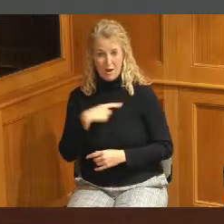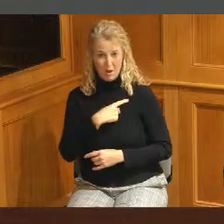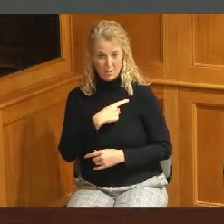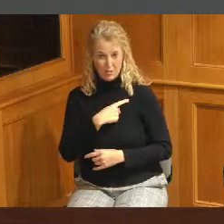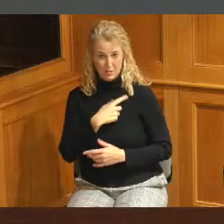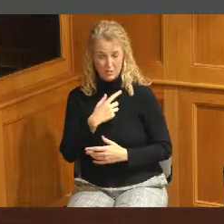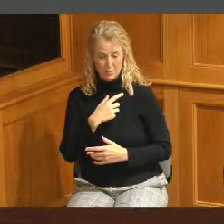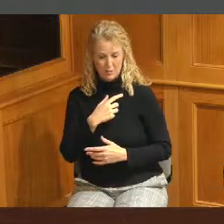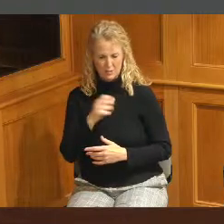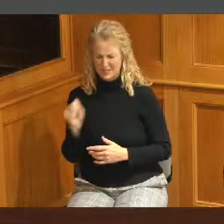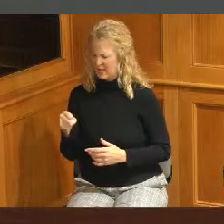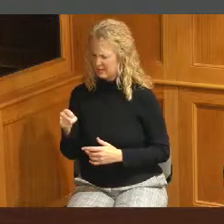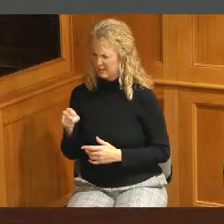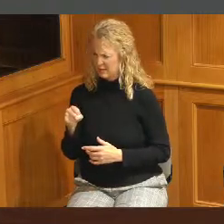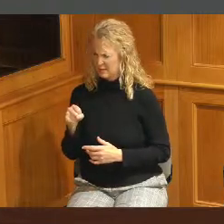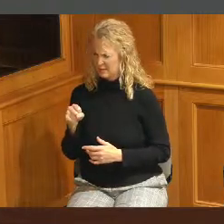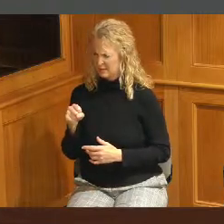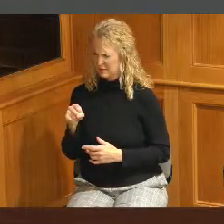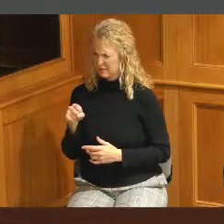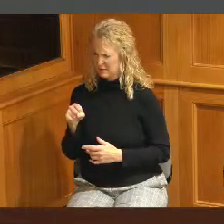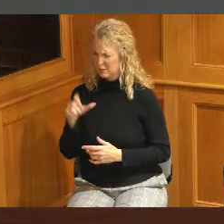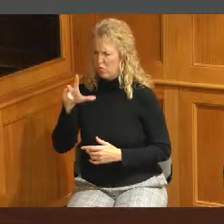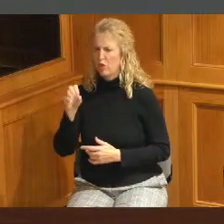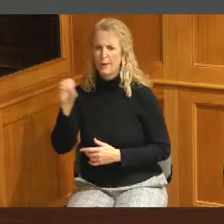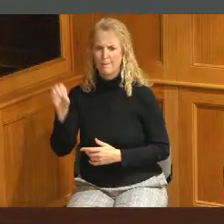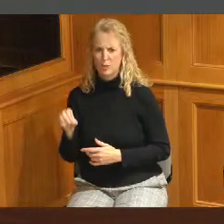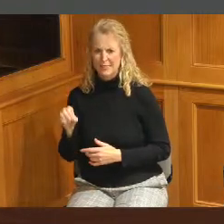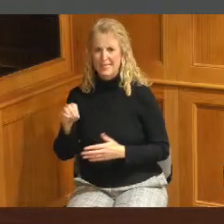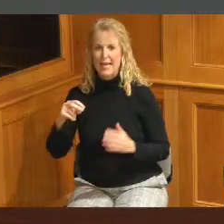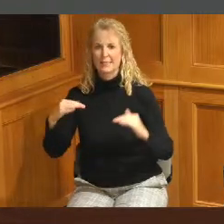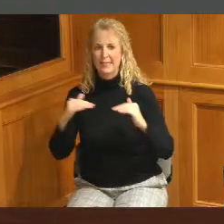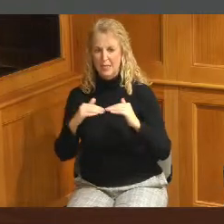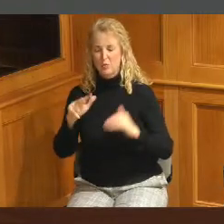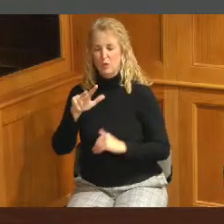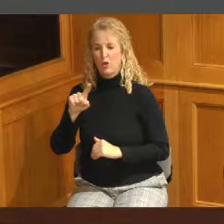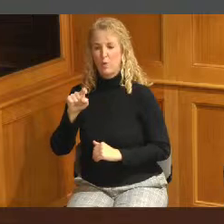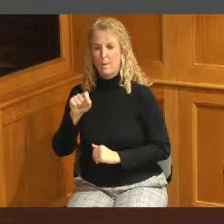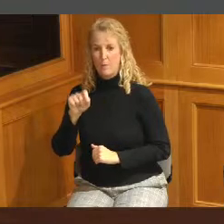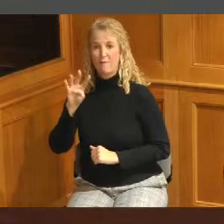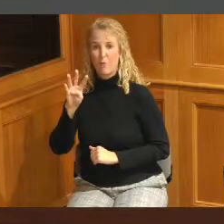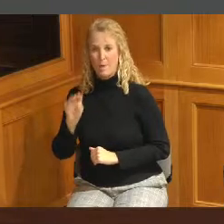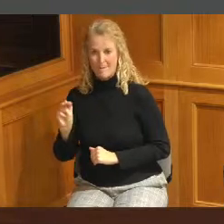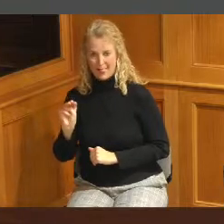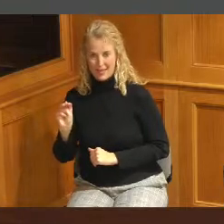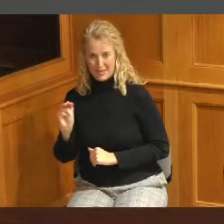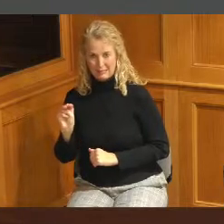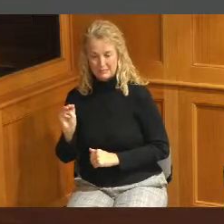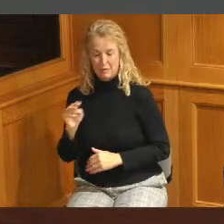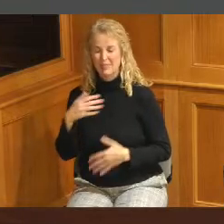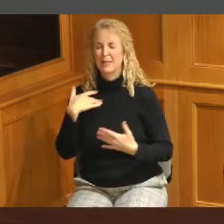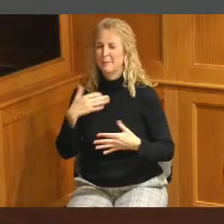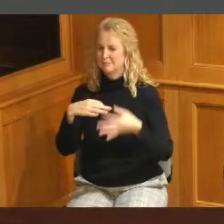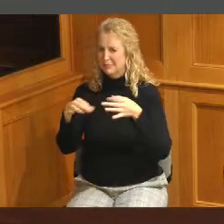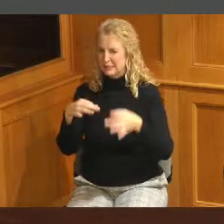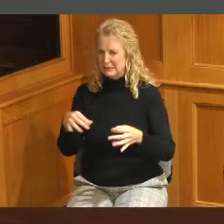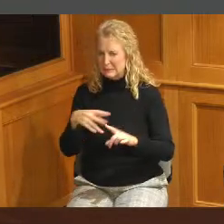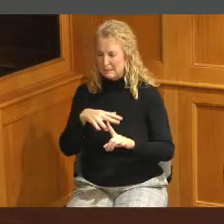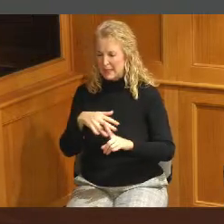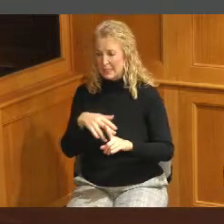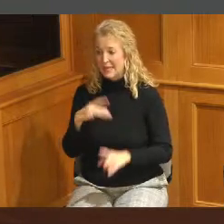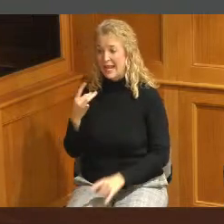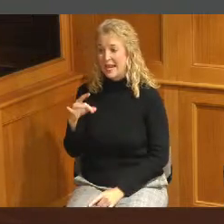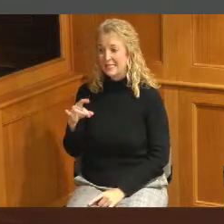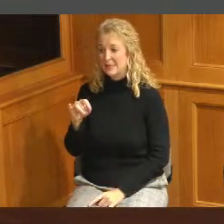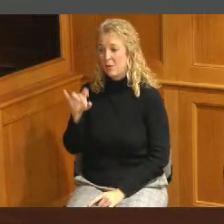yes, 30% is $31.4 million. Just for context, the